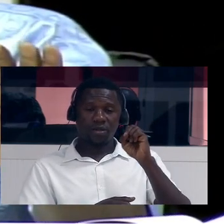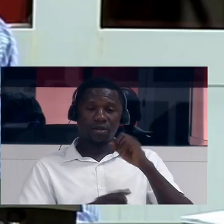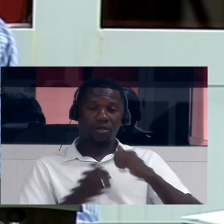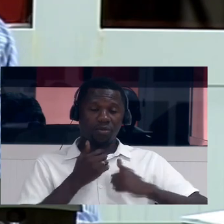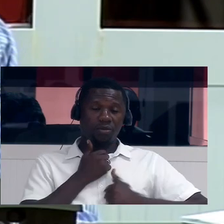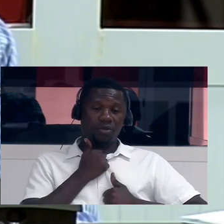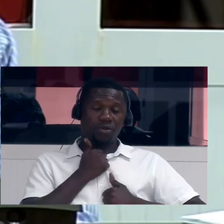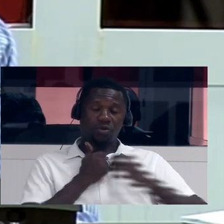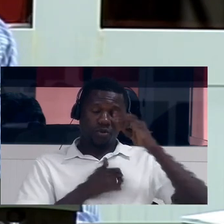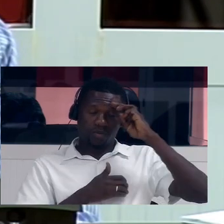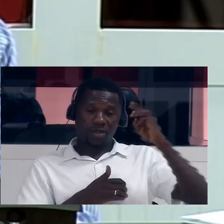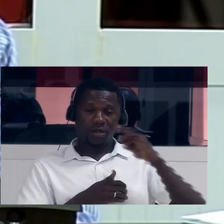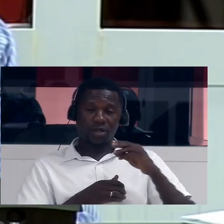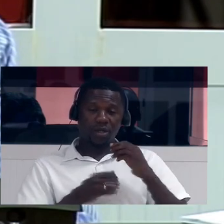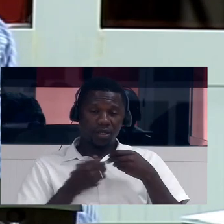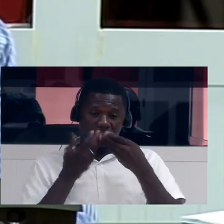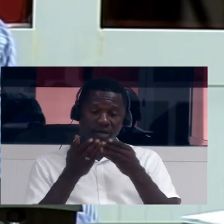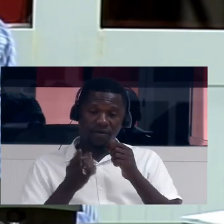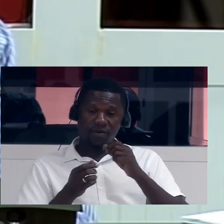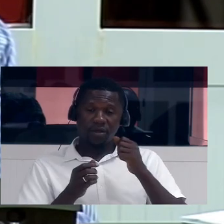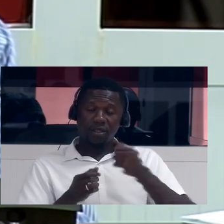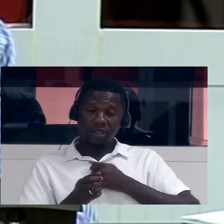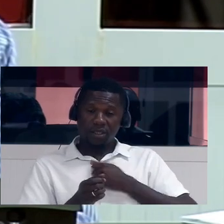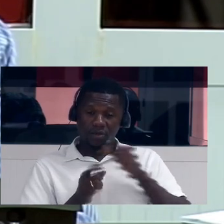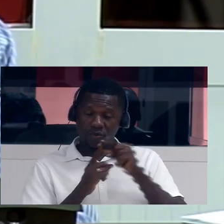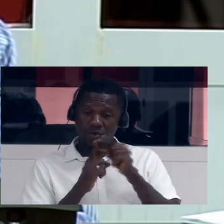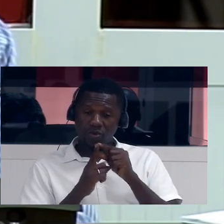threat, correct? No. All right. So